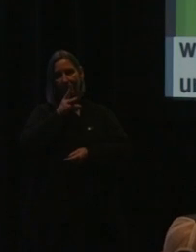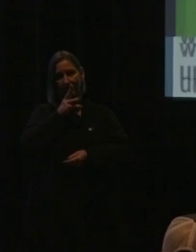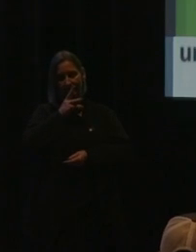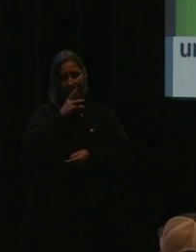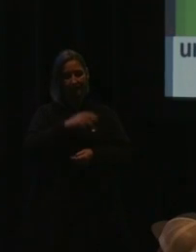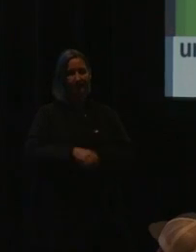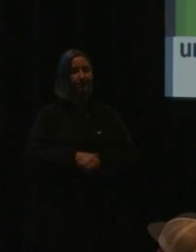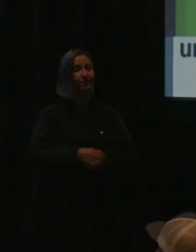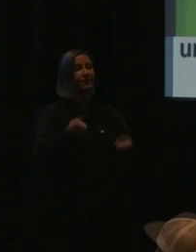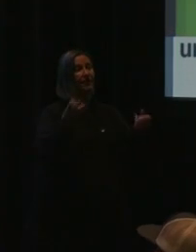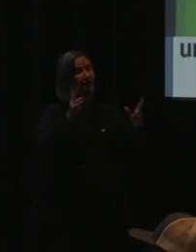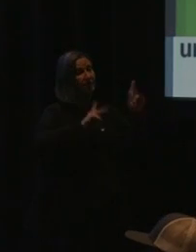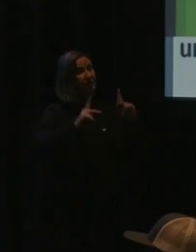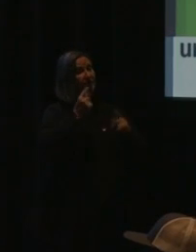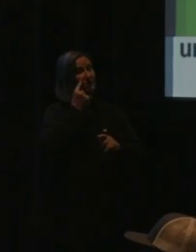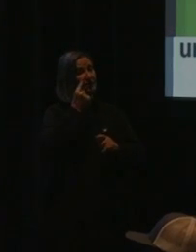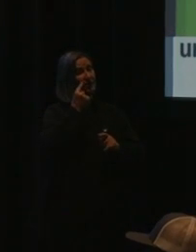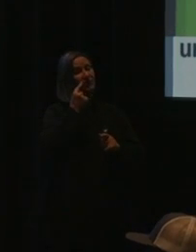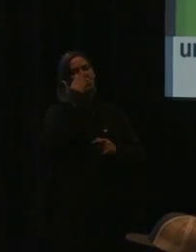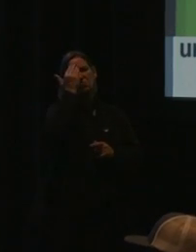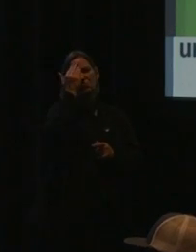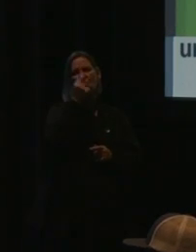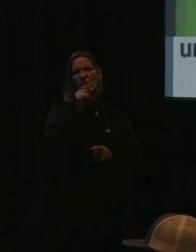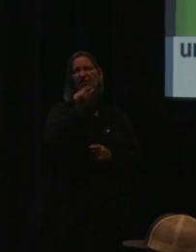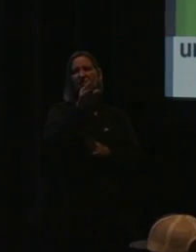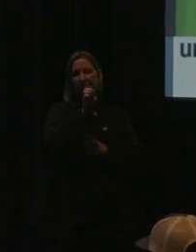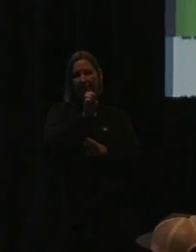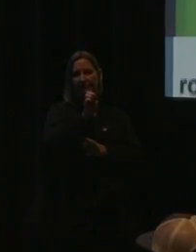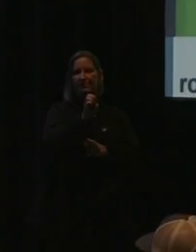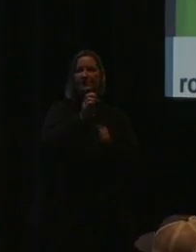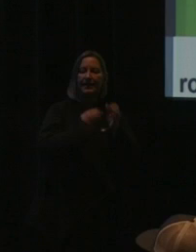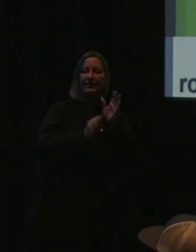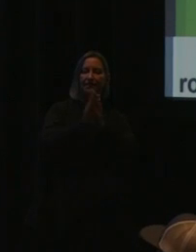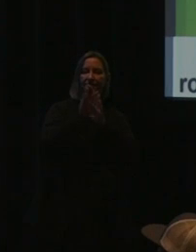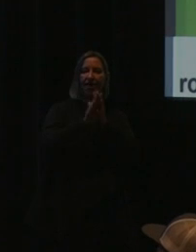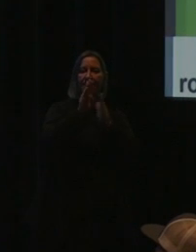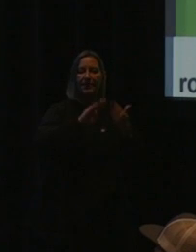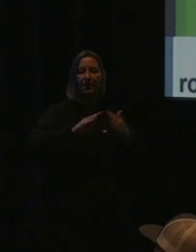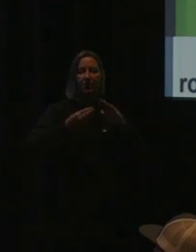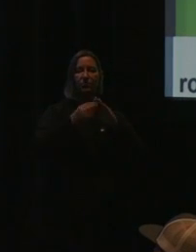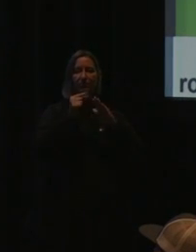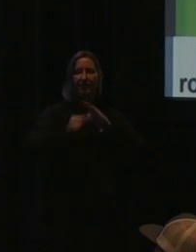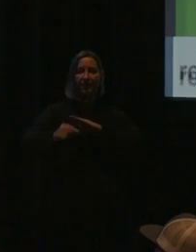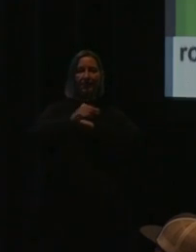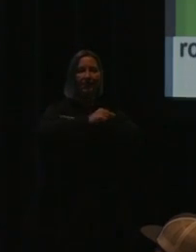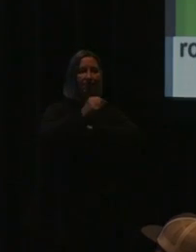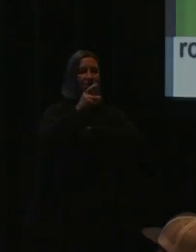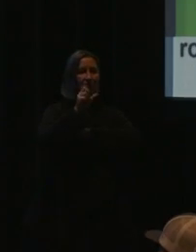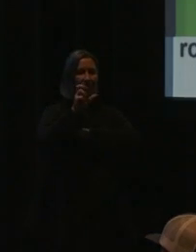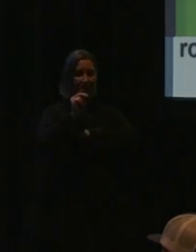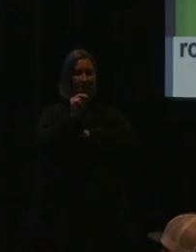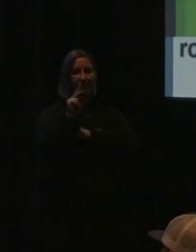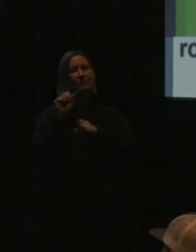Now, many San Antonians are familiar with Green Spaces' role in developing community gardens. Over the past 12 years, we've worked with